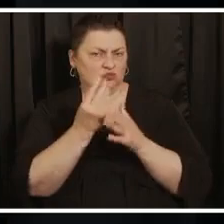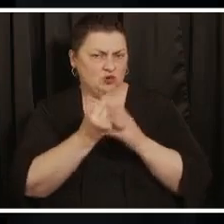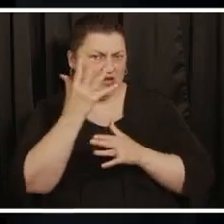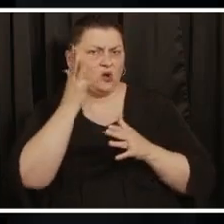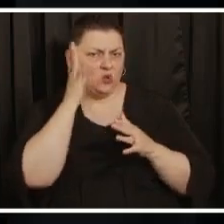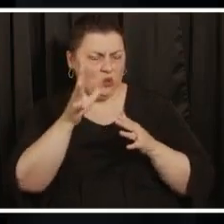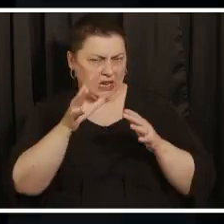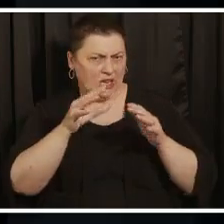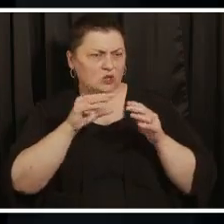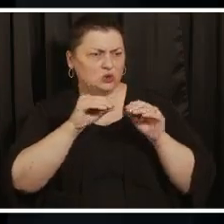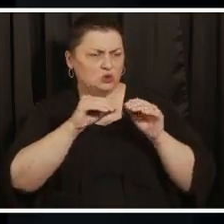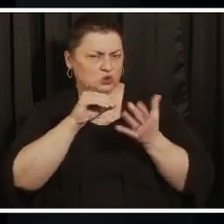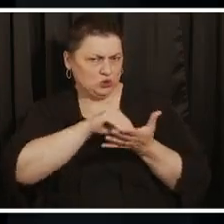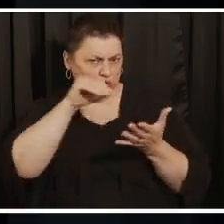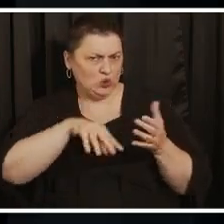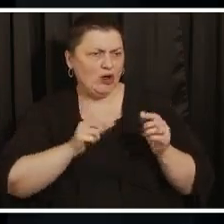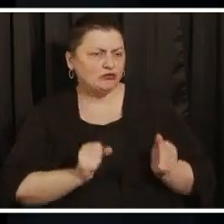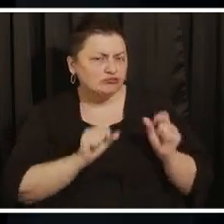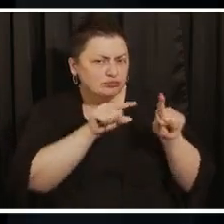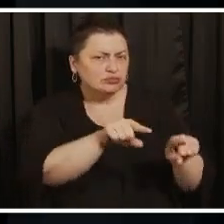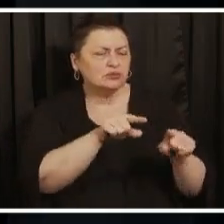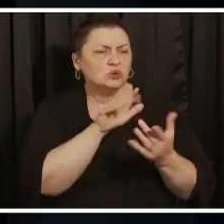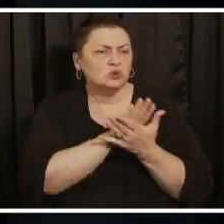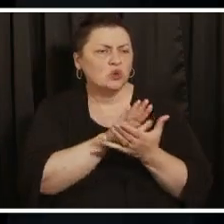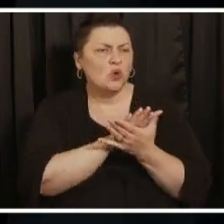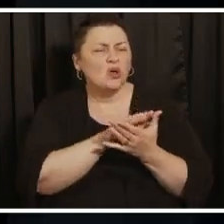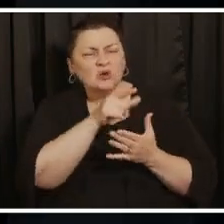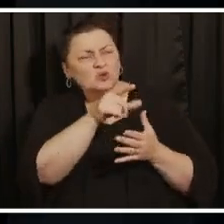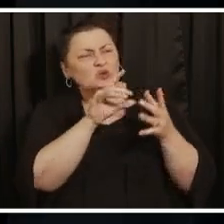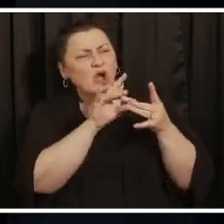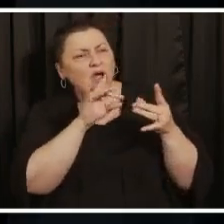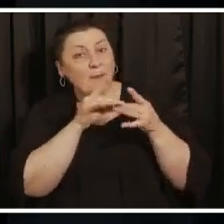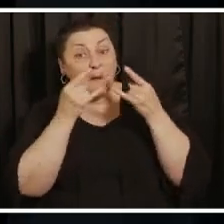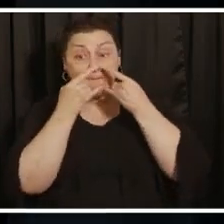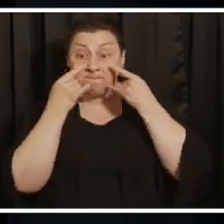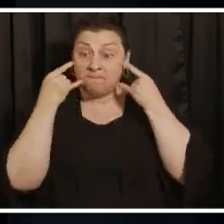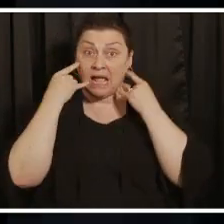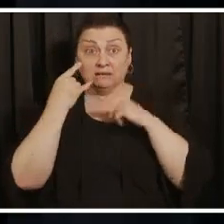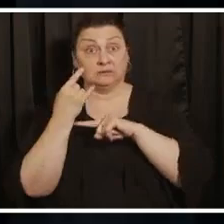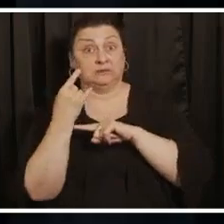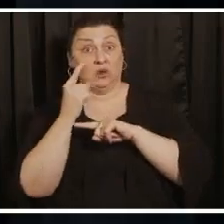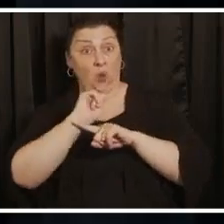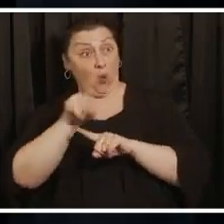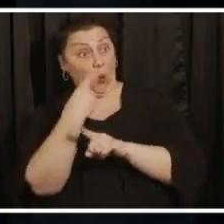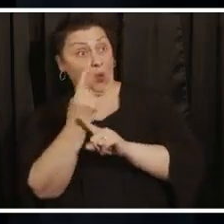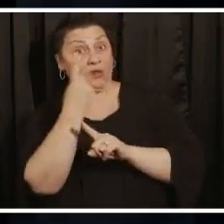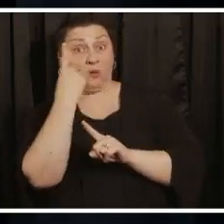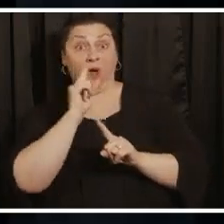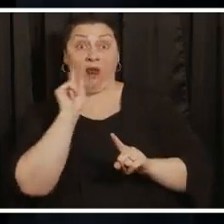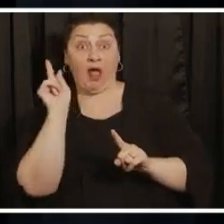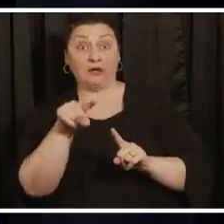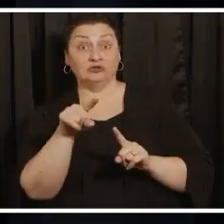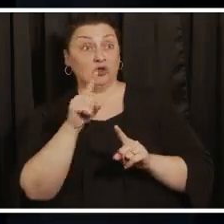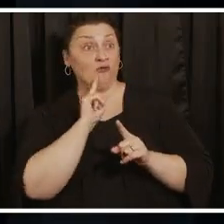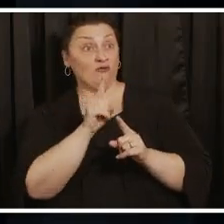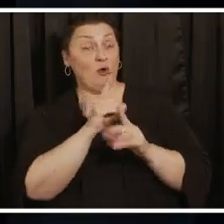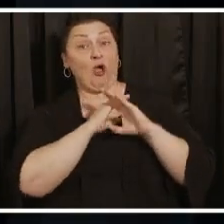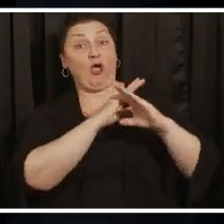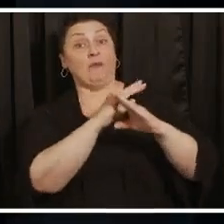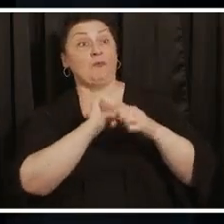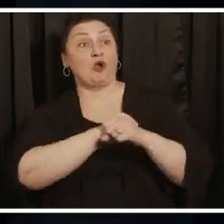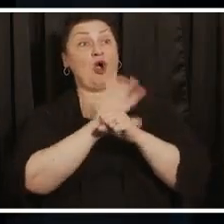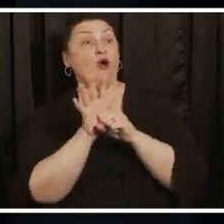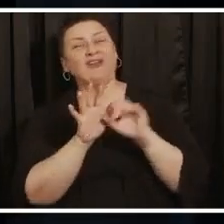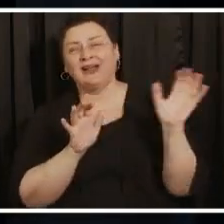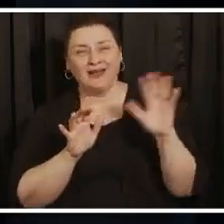two, you've kind of talked about masks not being the be-all, end-all, and that's maybe a reason the state doesn't want to apply it because there needs to be layered. But I mean,